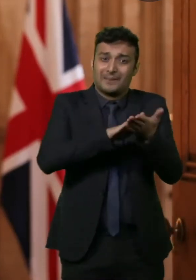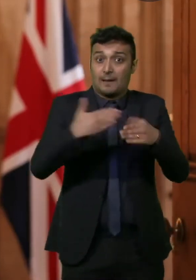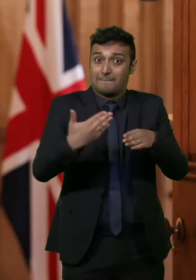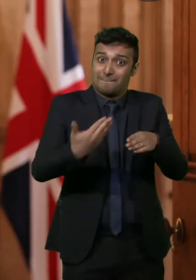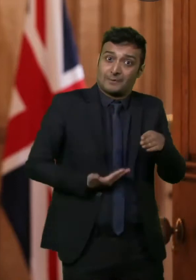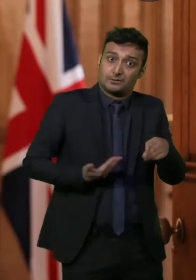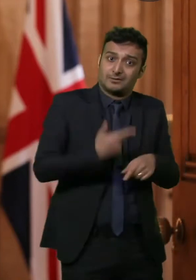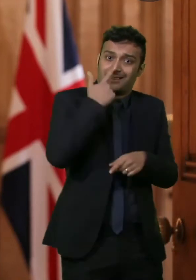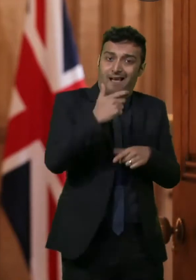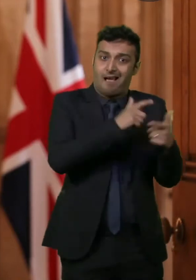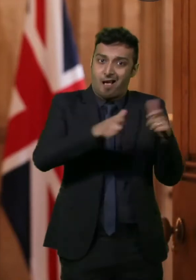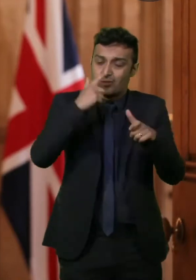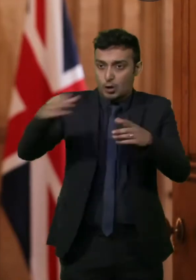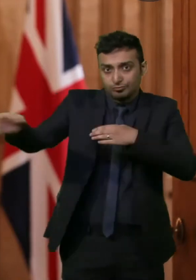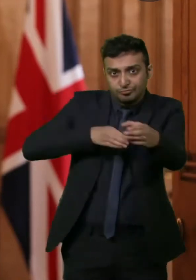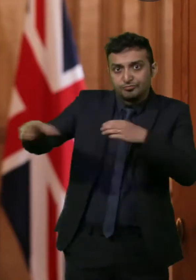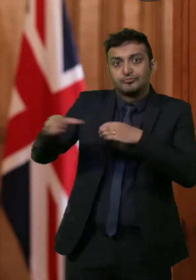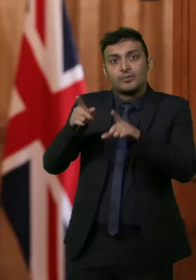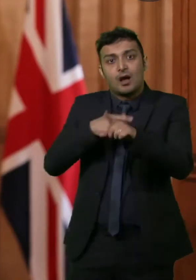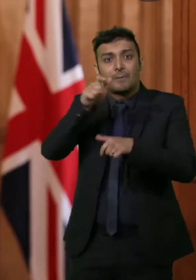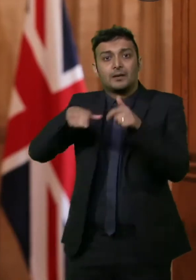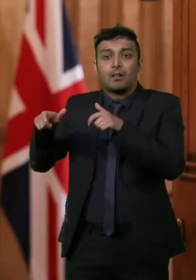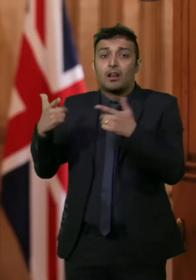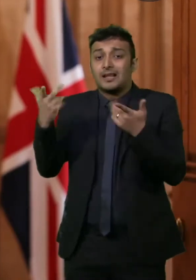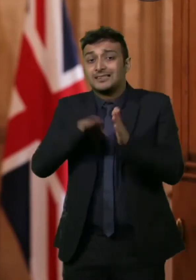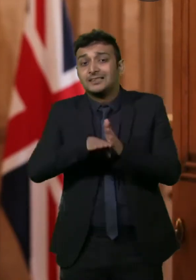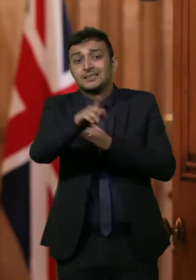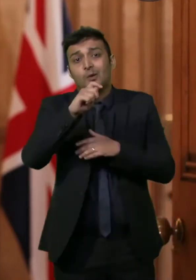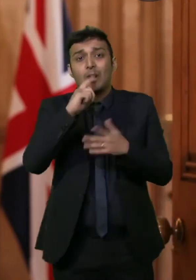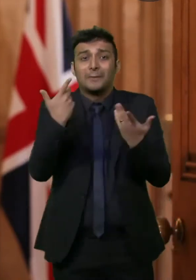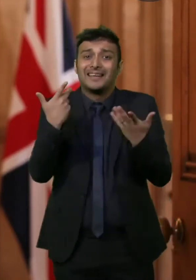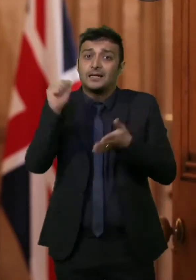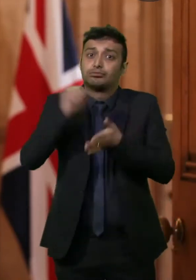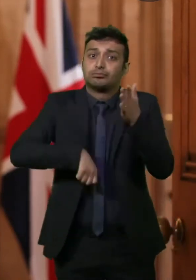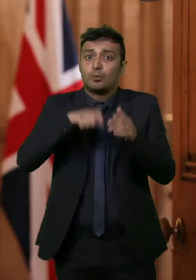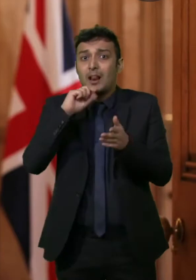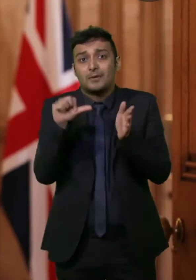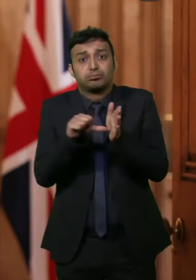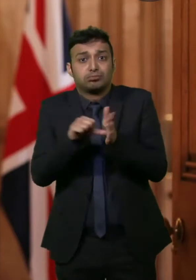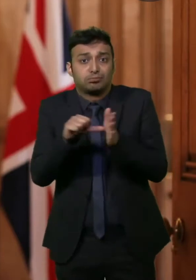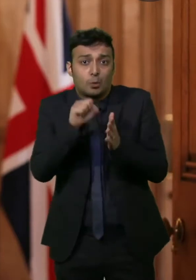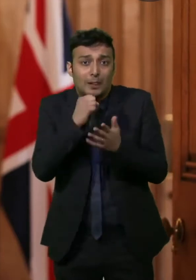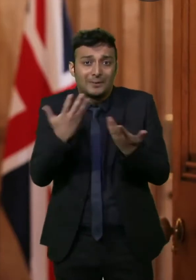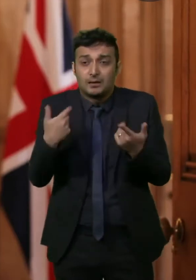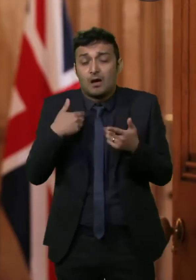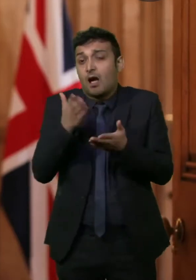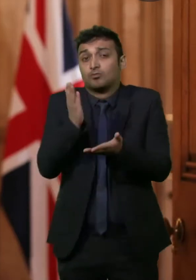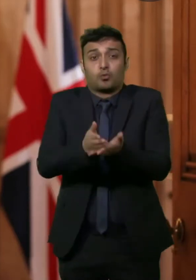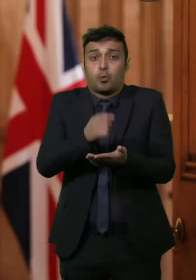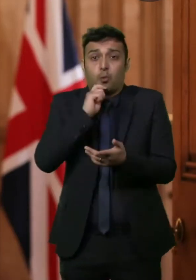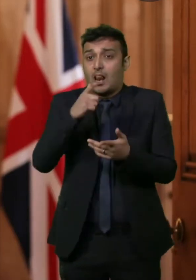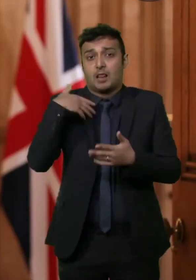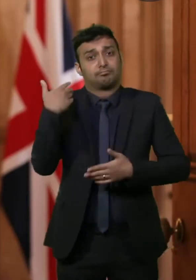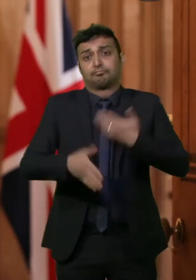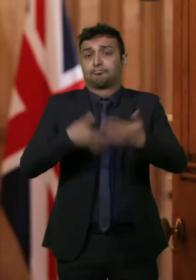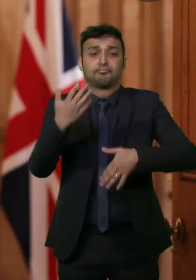for the country, but I'm confident that we'll be able to get through it very well and start to have a real jobs-led recovery. But